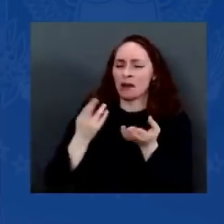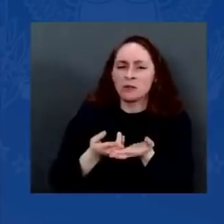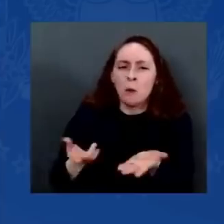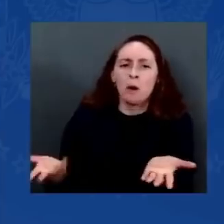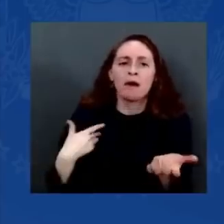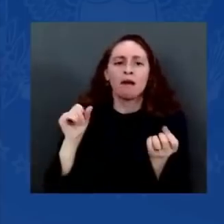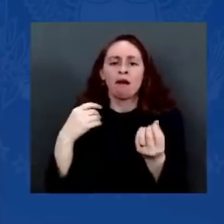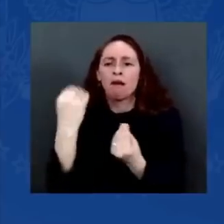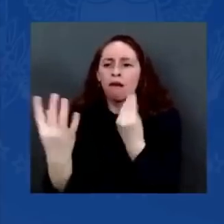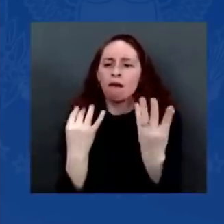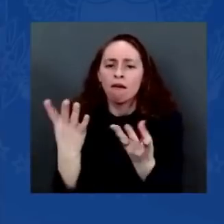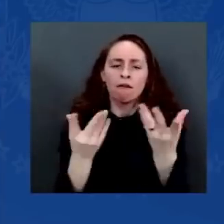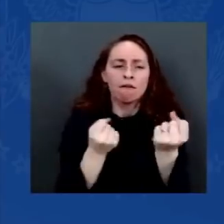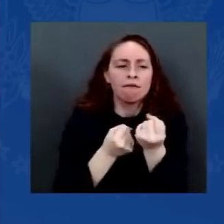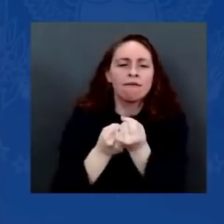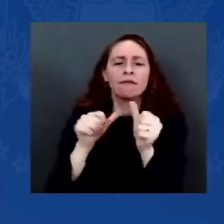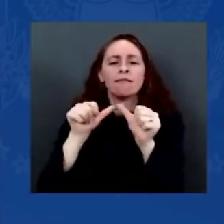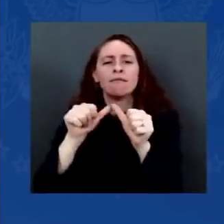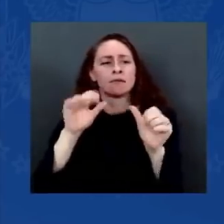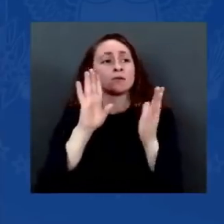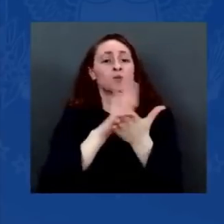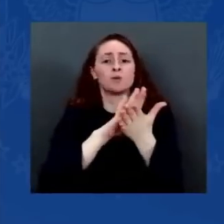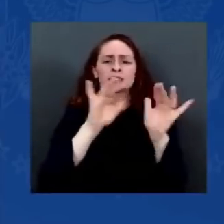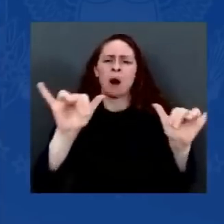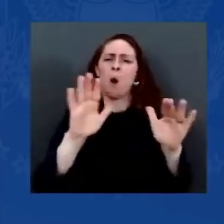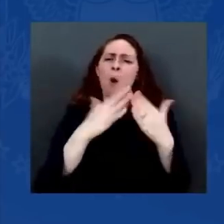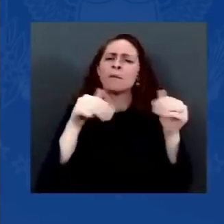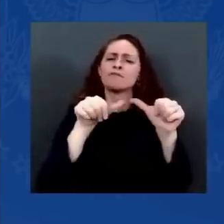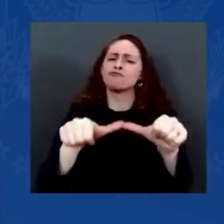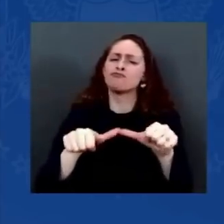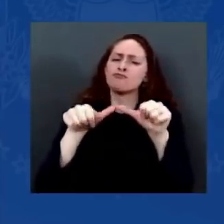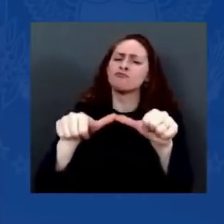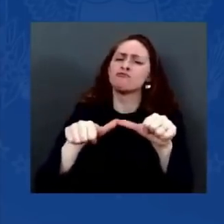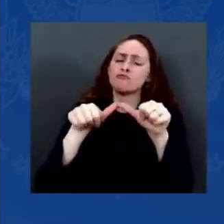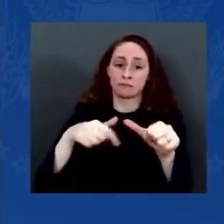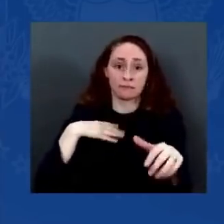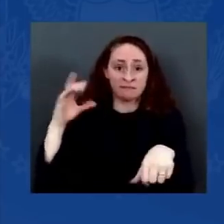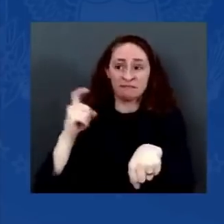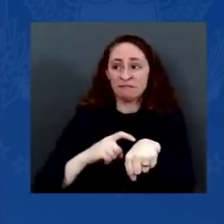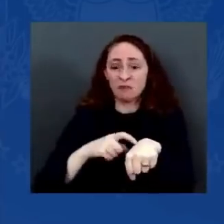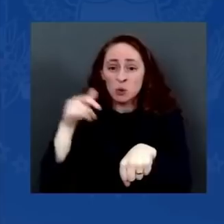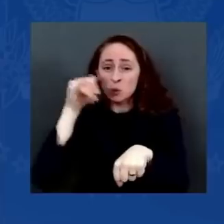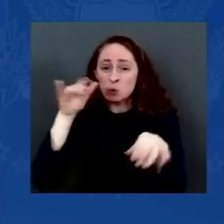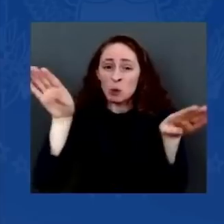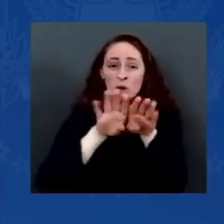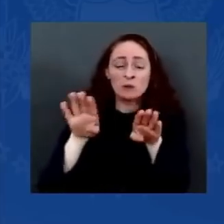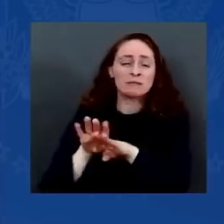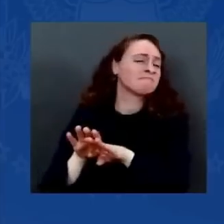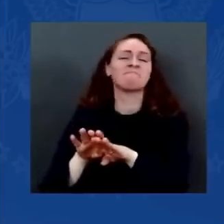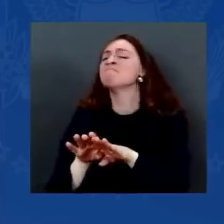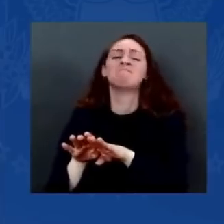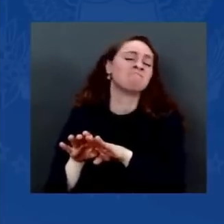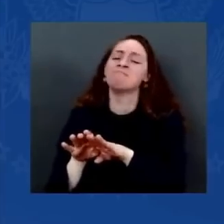month. Today, we don't have to shut down schools because of a case of COVID-19. Now, if a student tests positive, other students can take